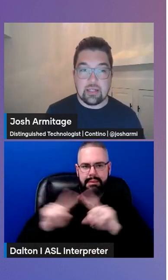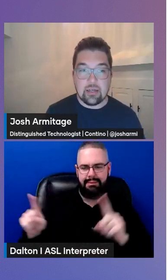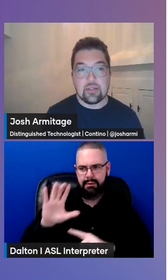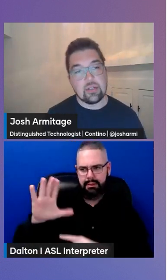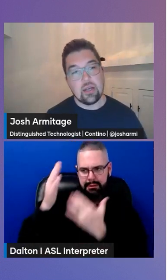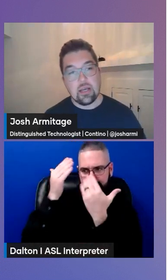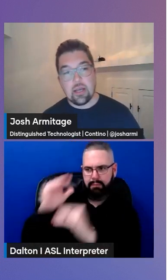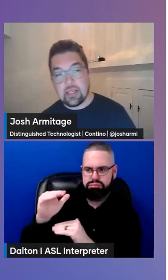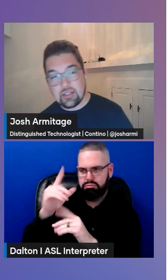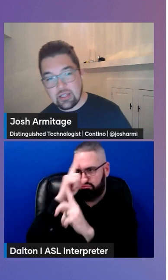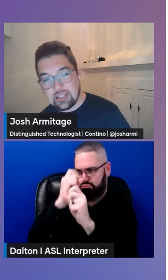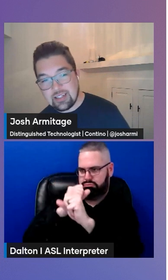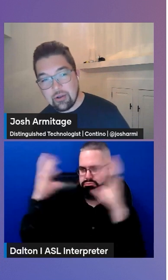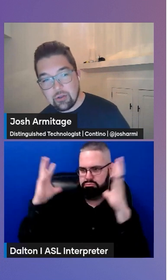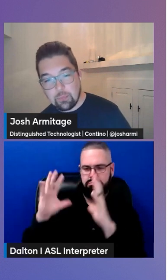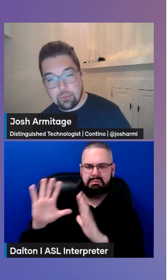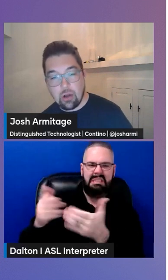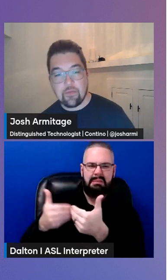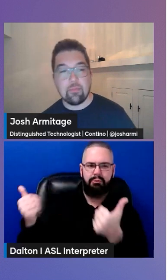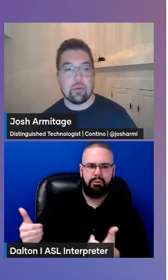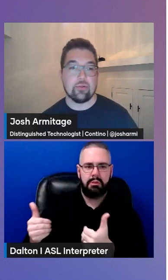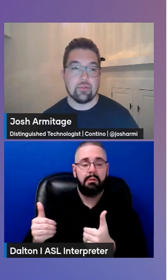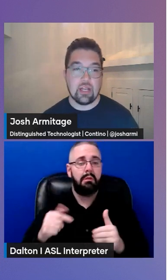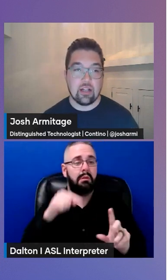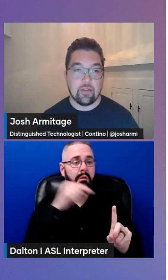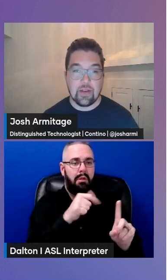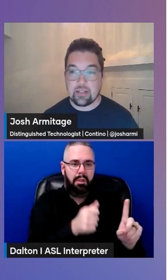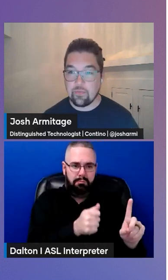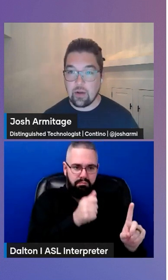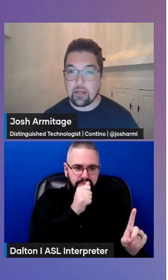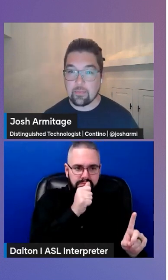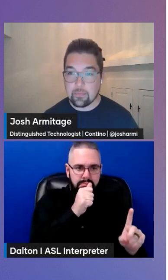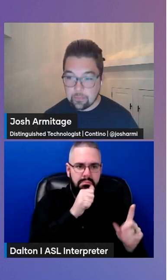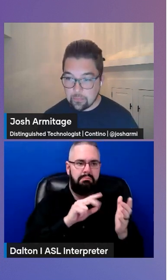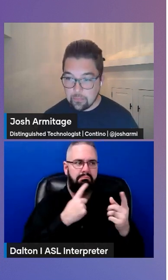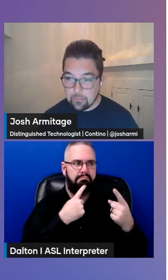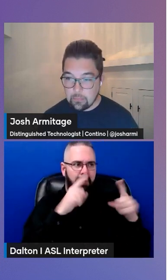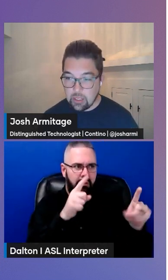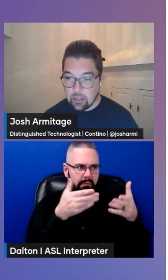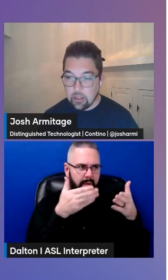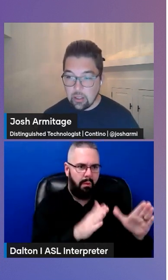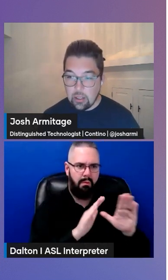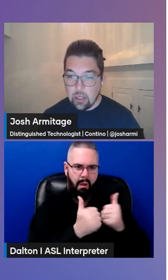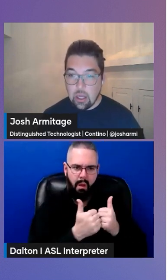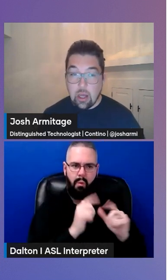and ideas. This is how you do private modules in an effective way.